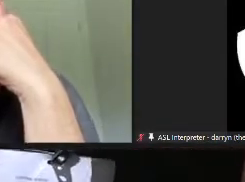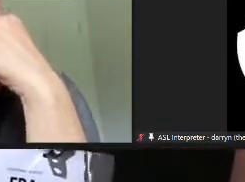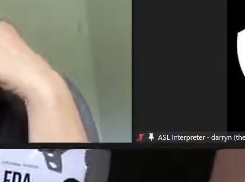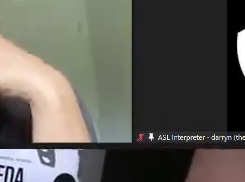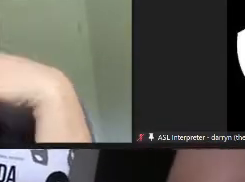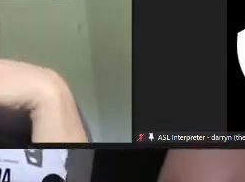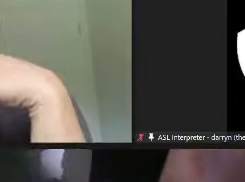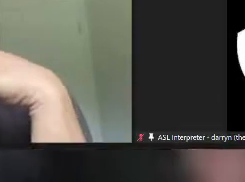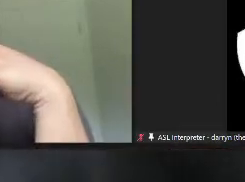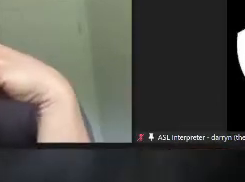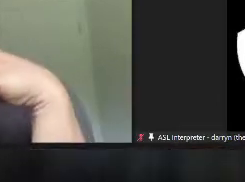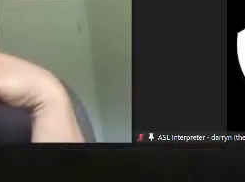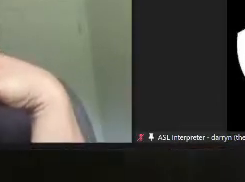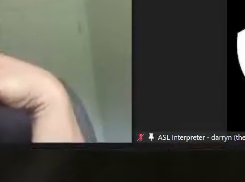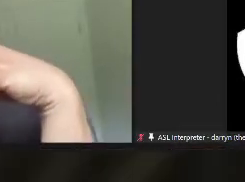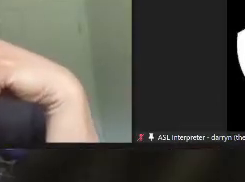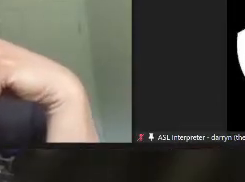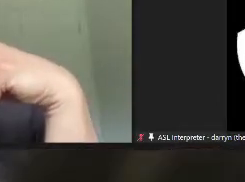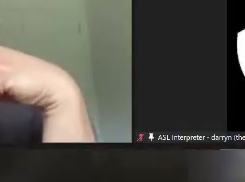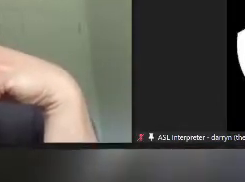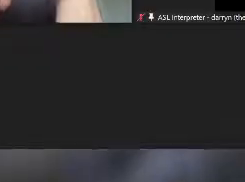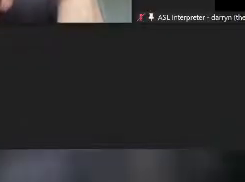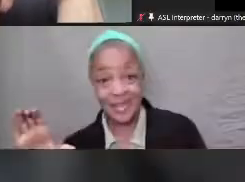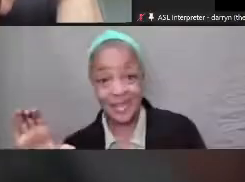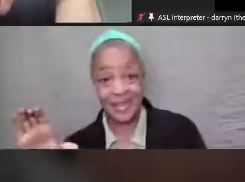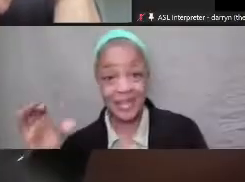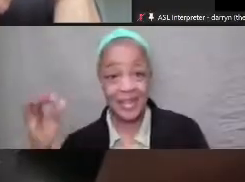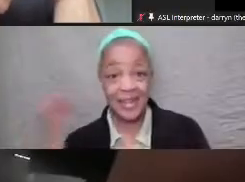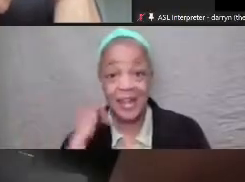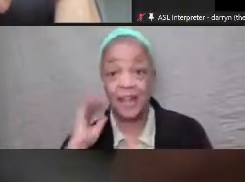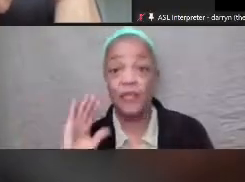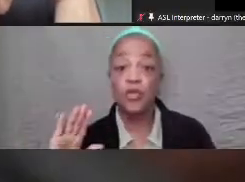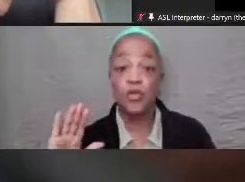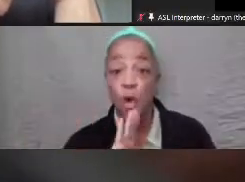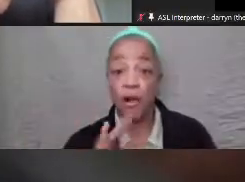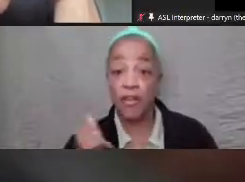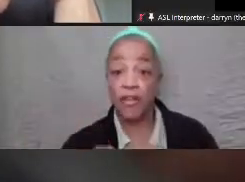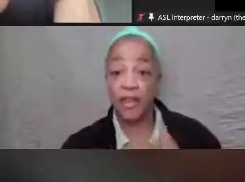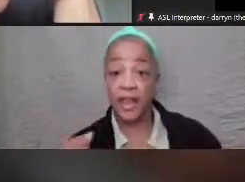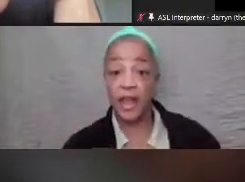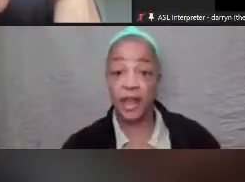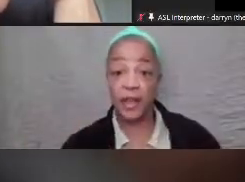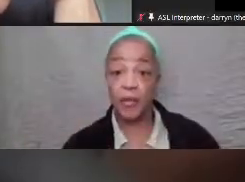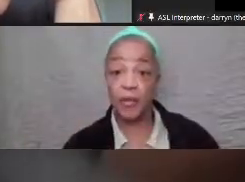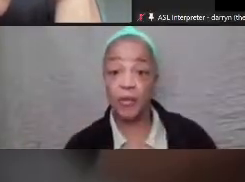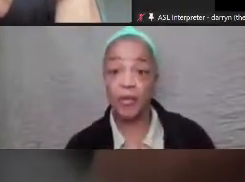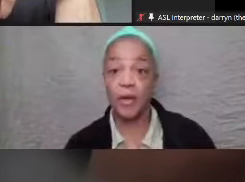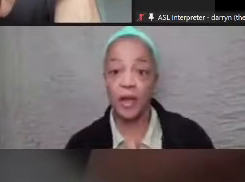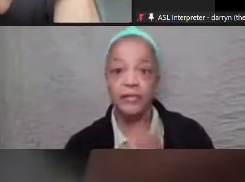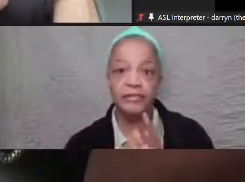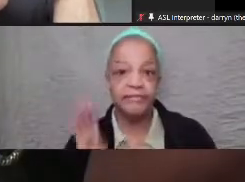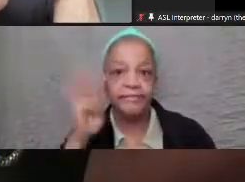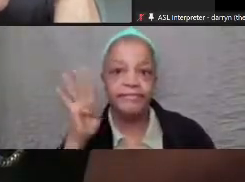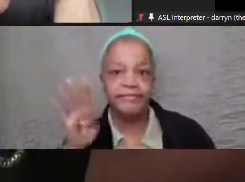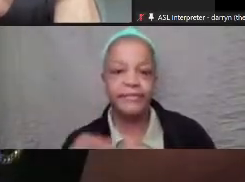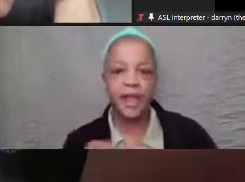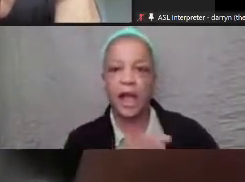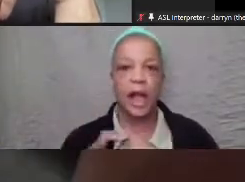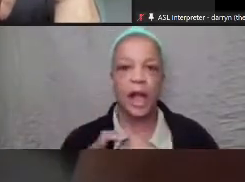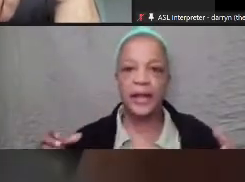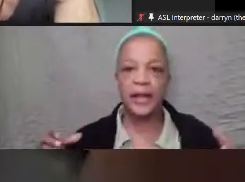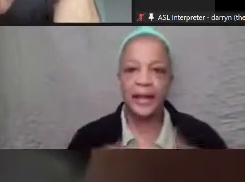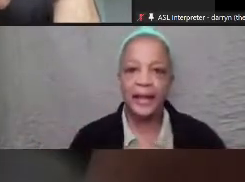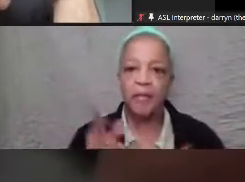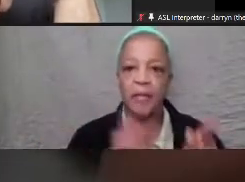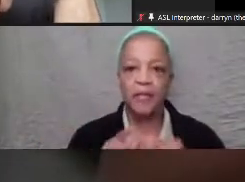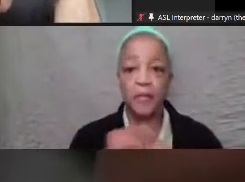by queer folk and folks of color. If your theater is gonna make up a committee of folks from that community